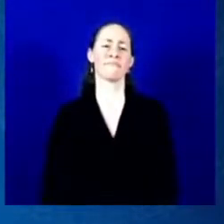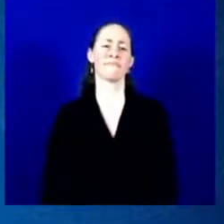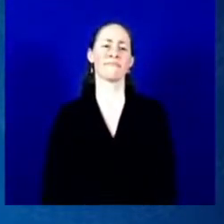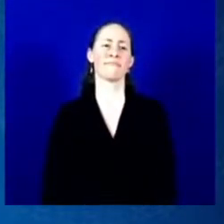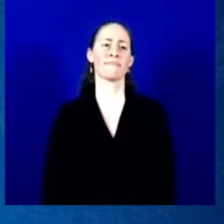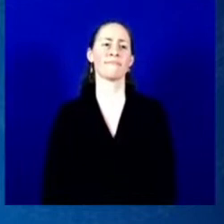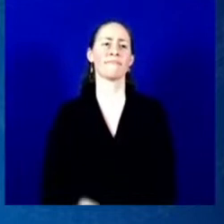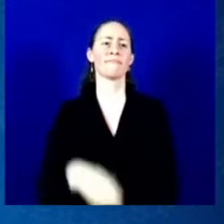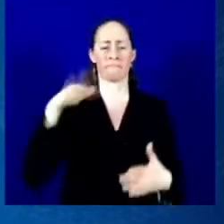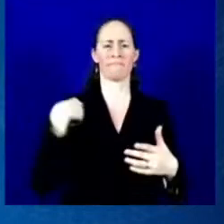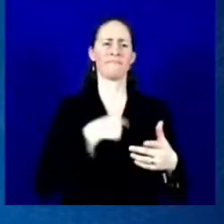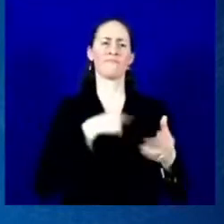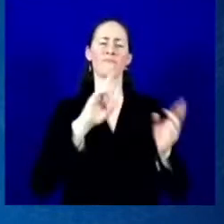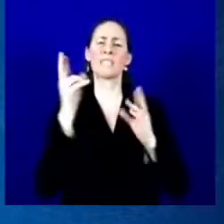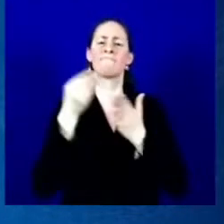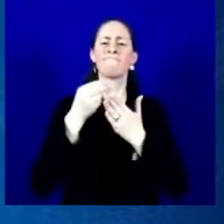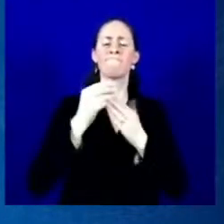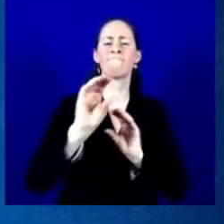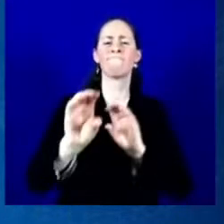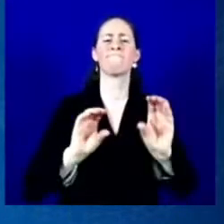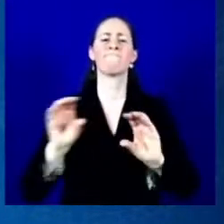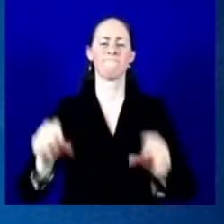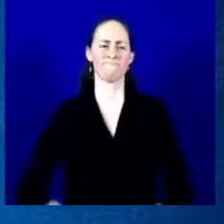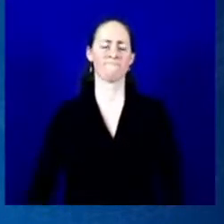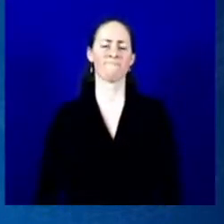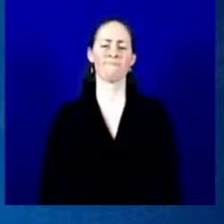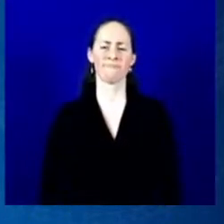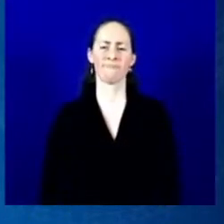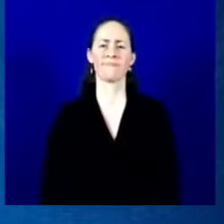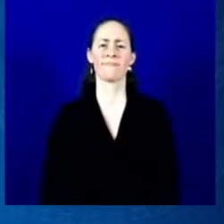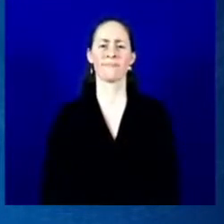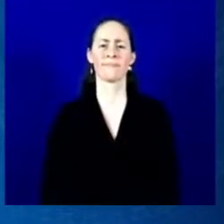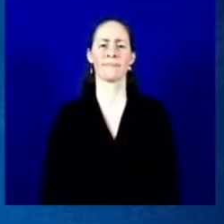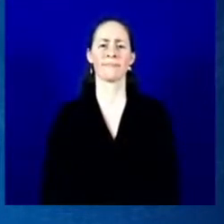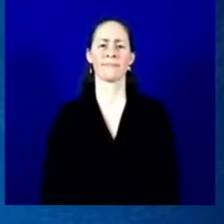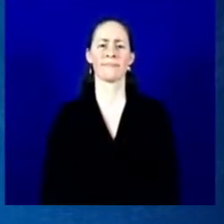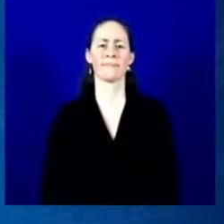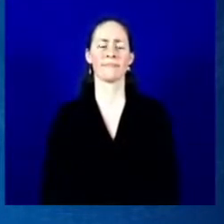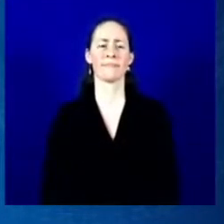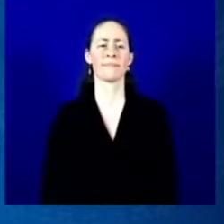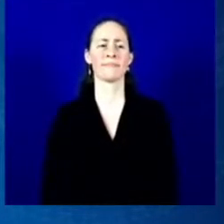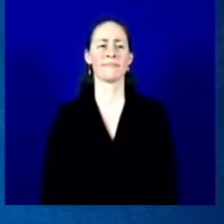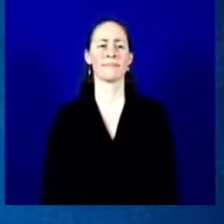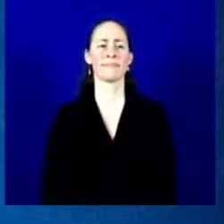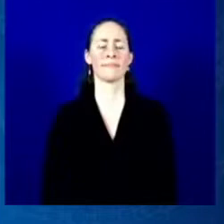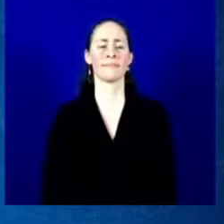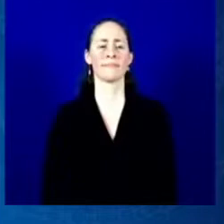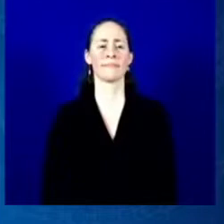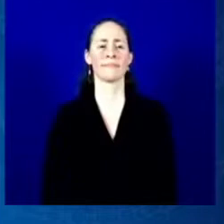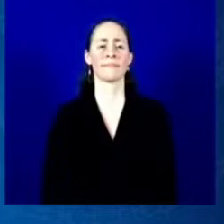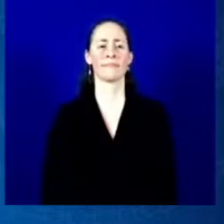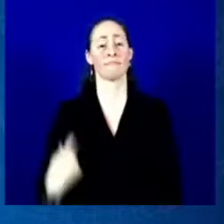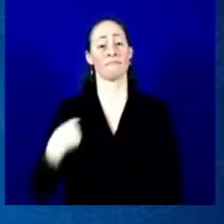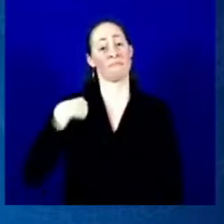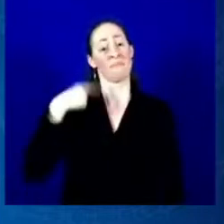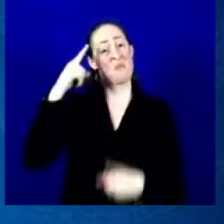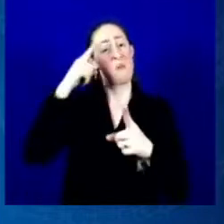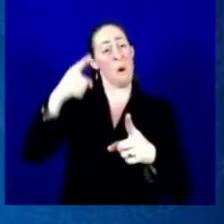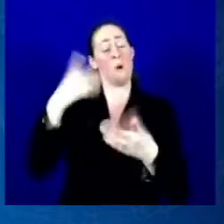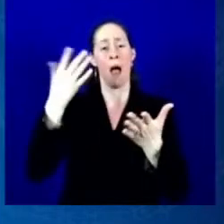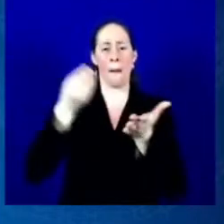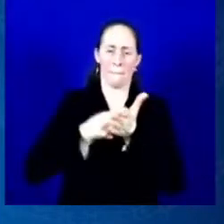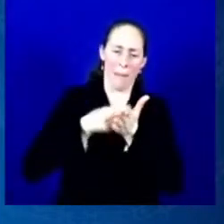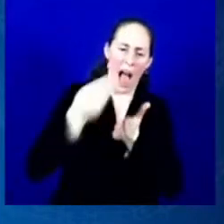Job Plan will be guided by one principle: buy American. by Americans.